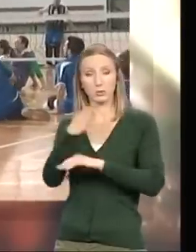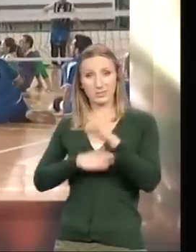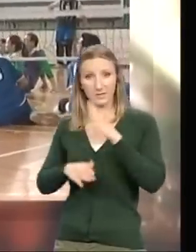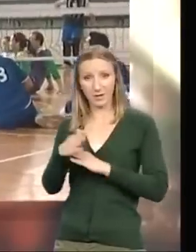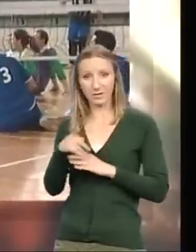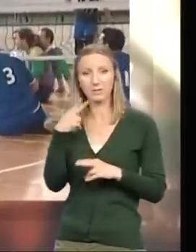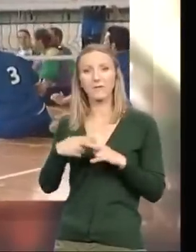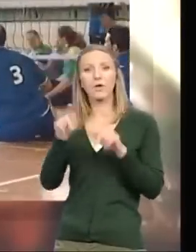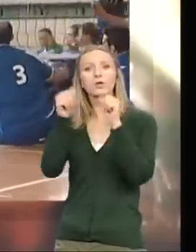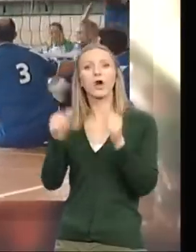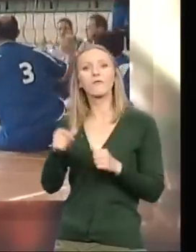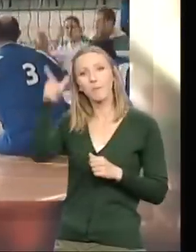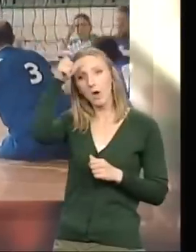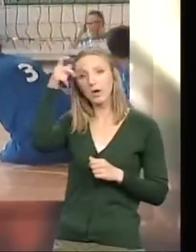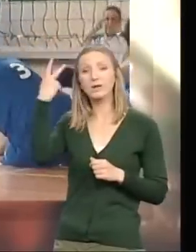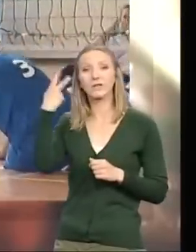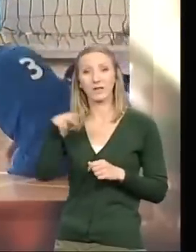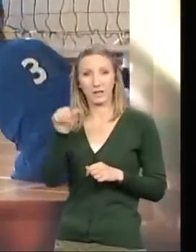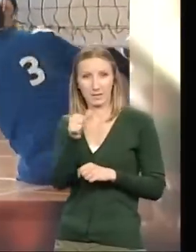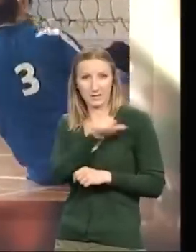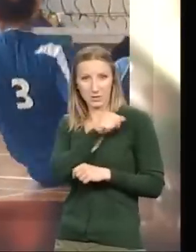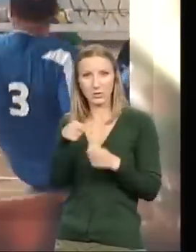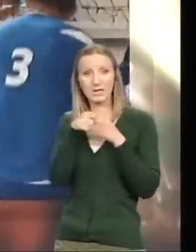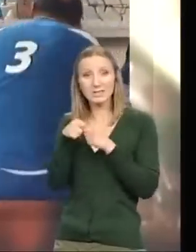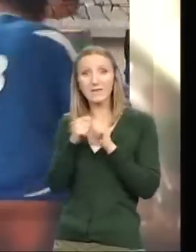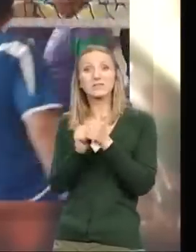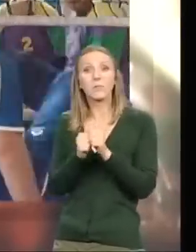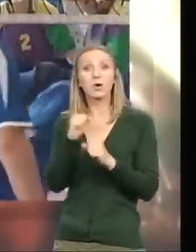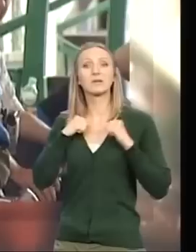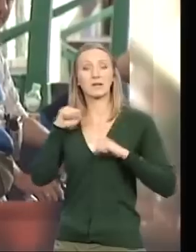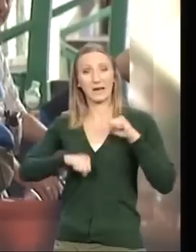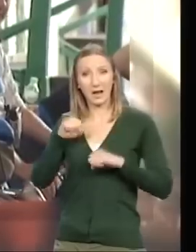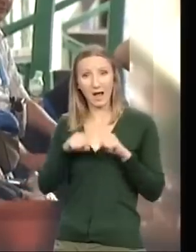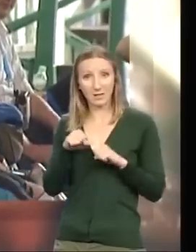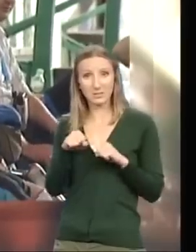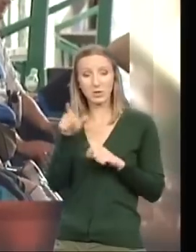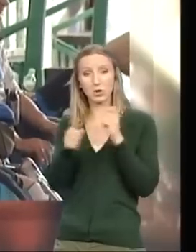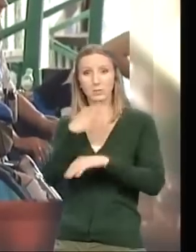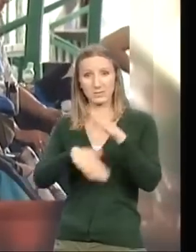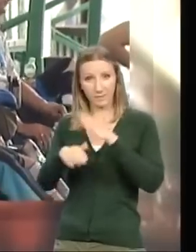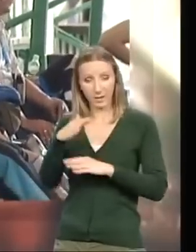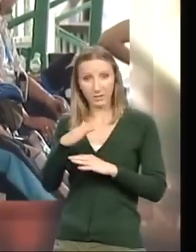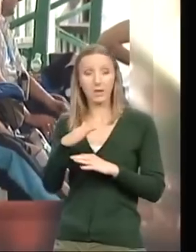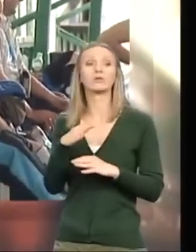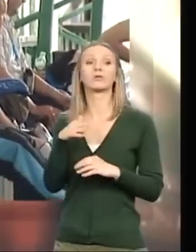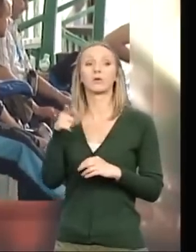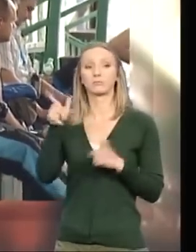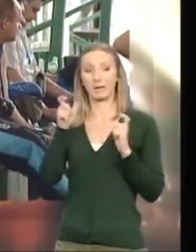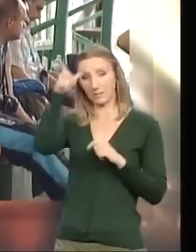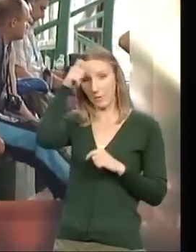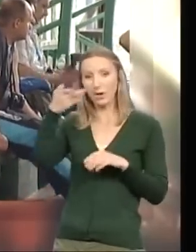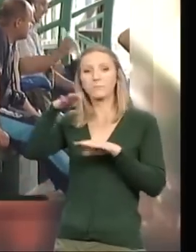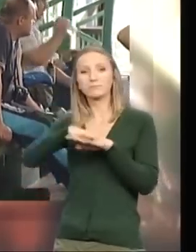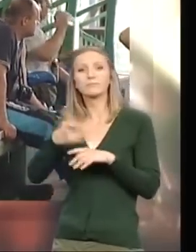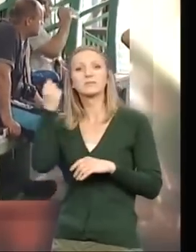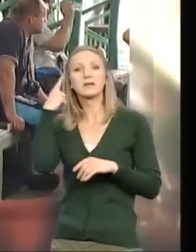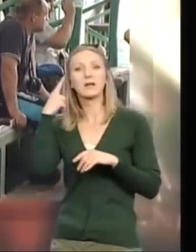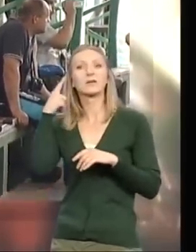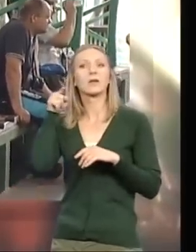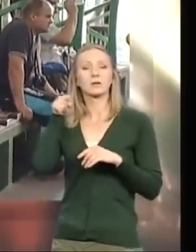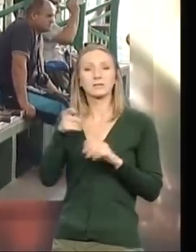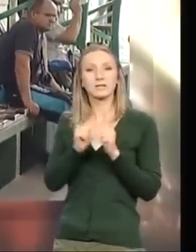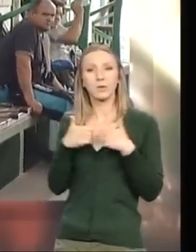Beograd